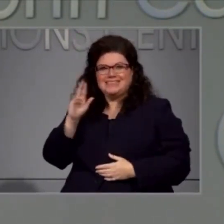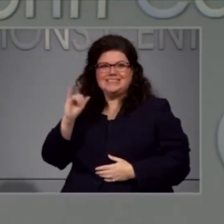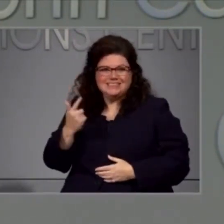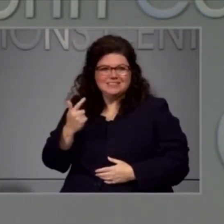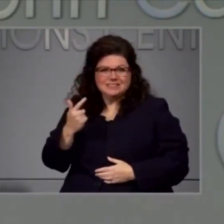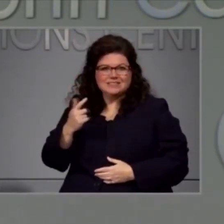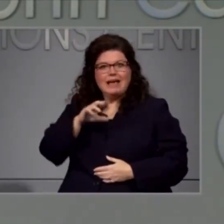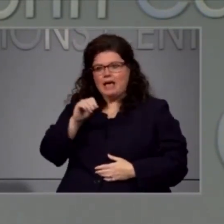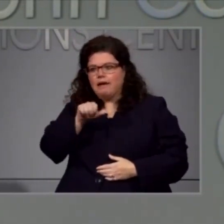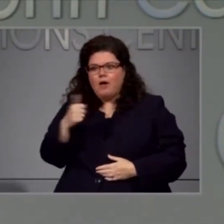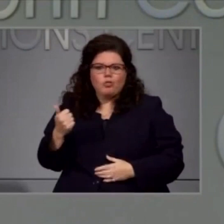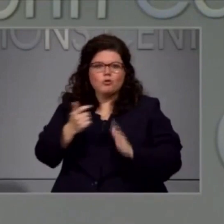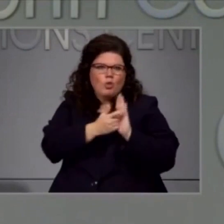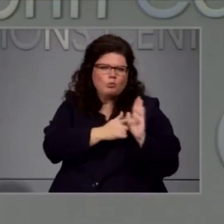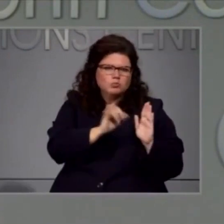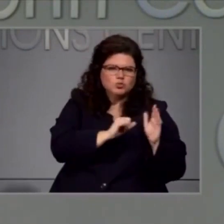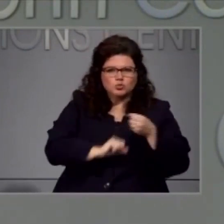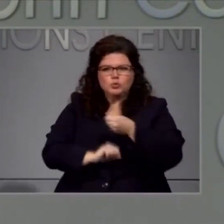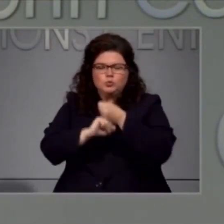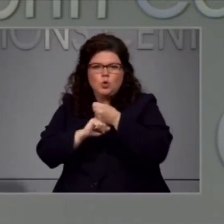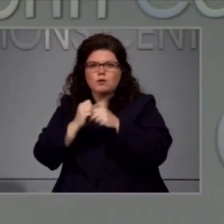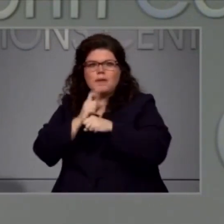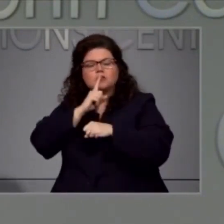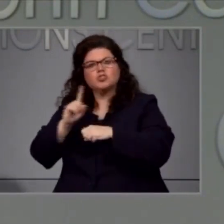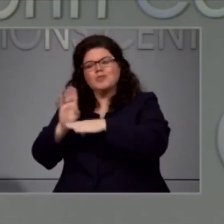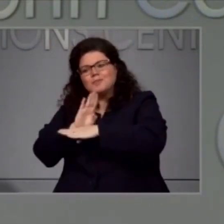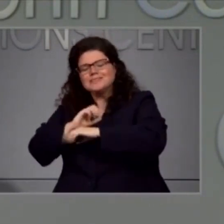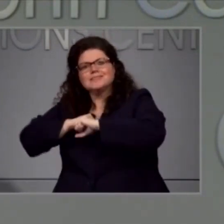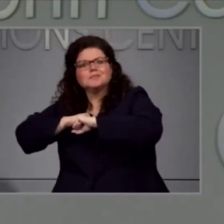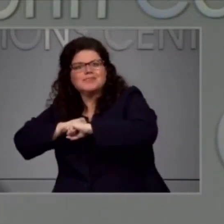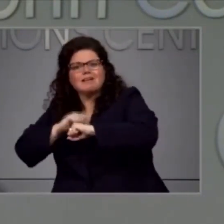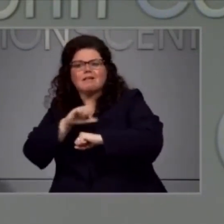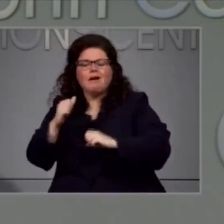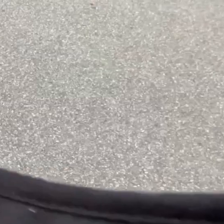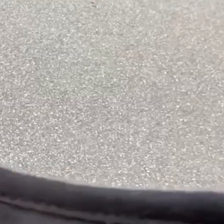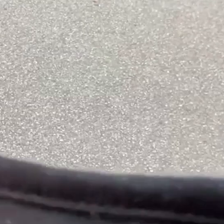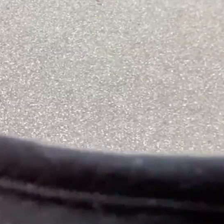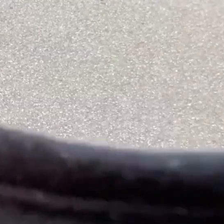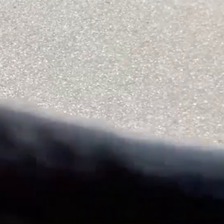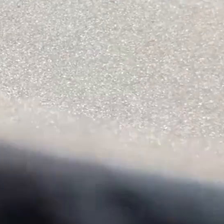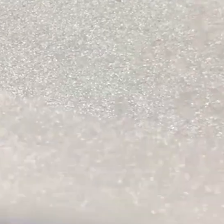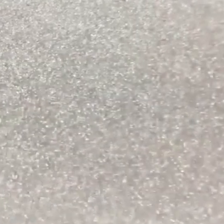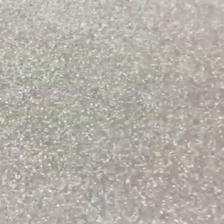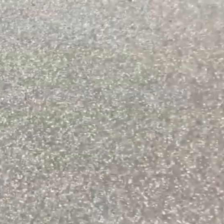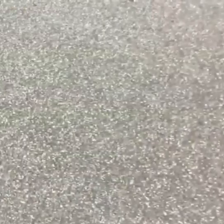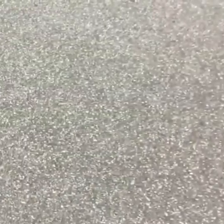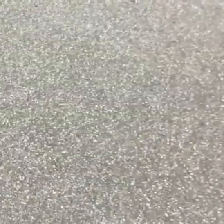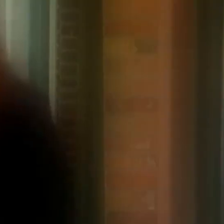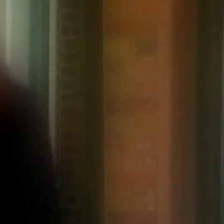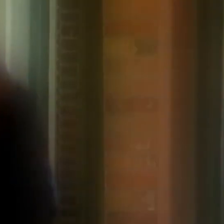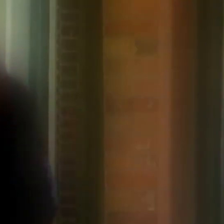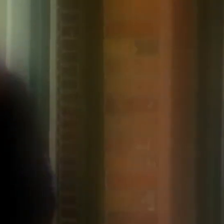may have been violated to make sure the business is protected and the customer is removed. There are exceptions to the